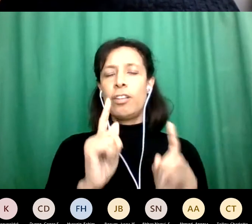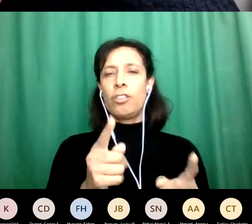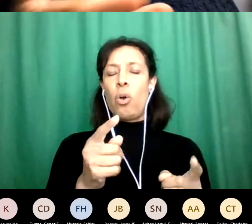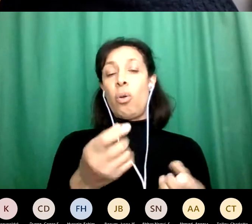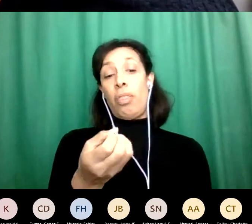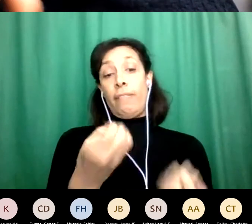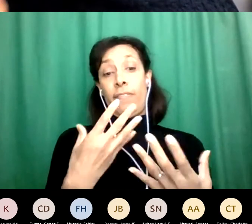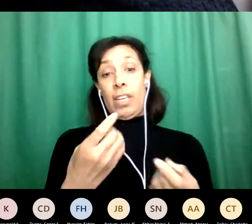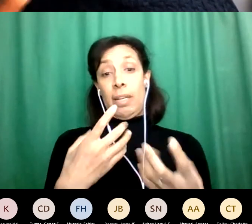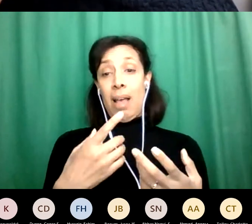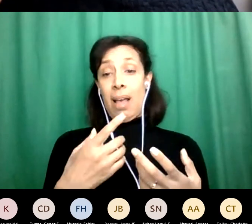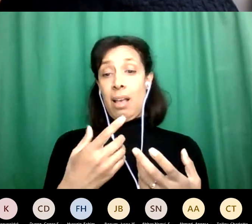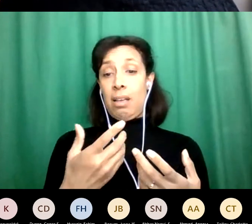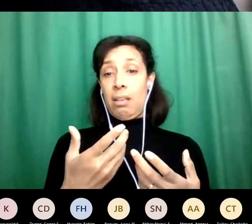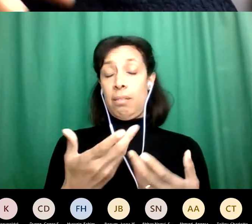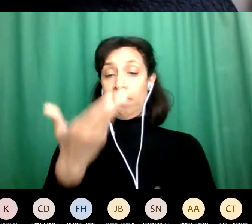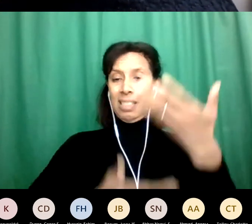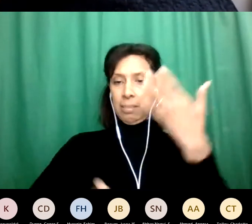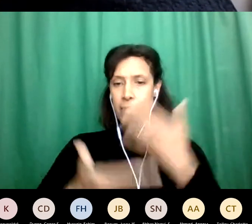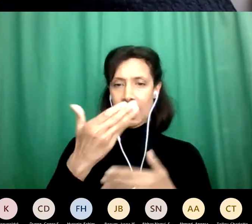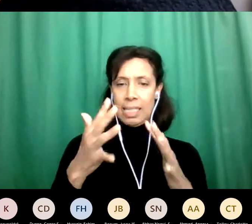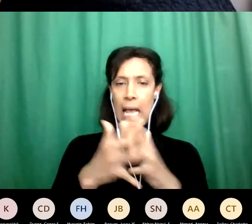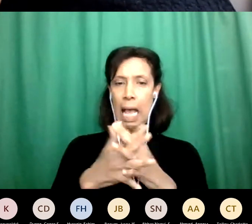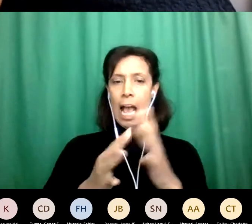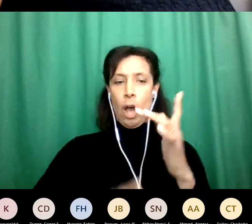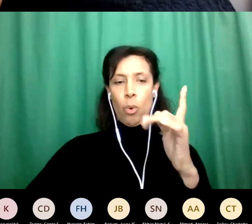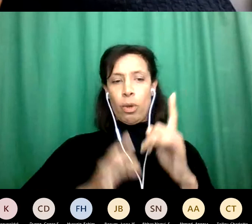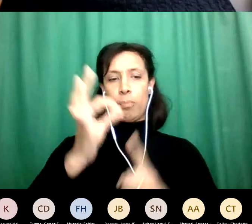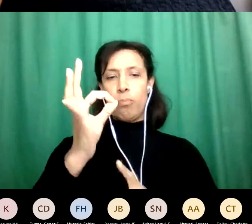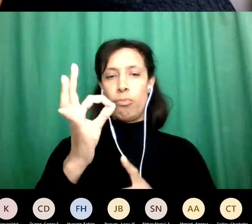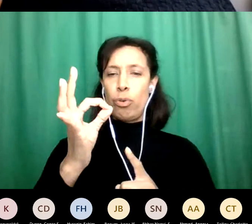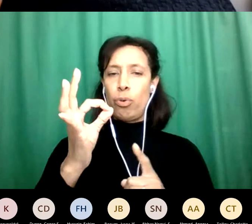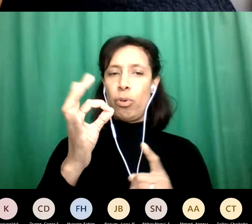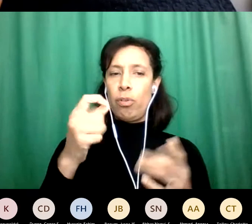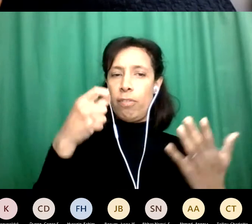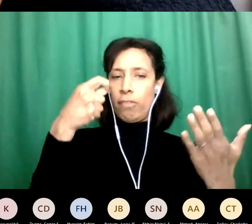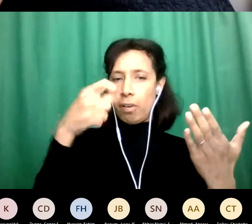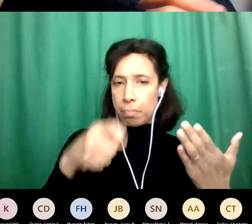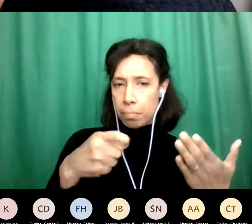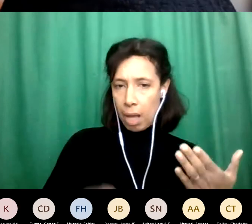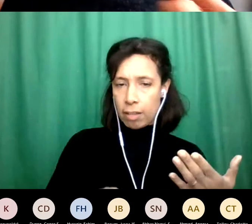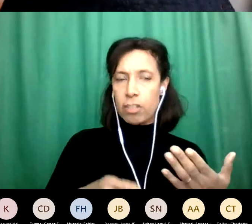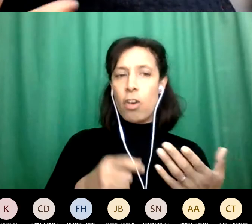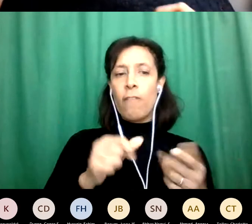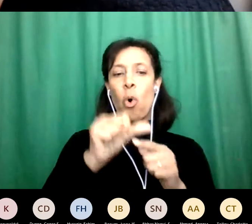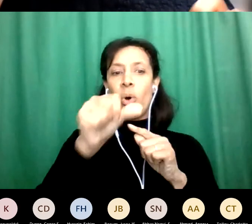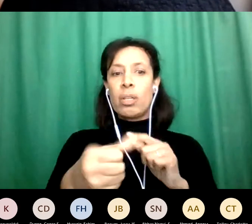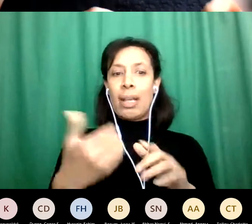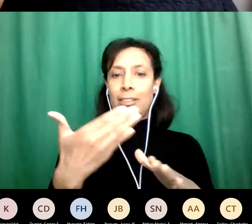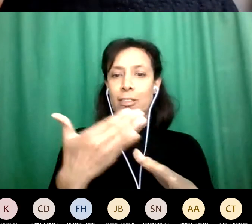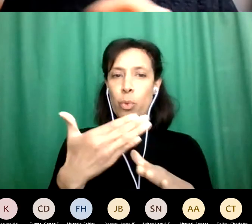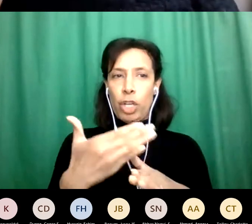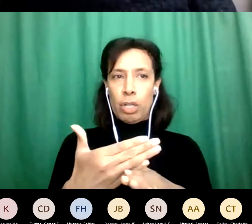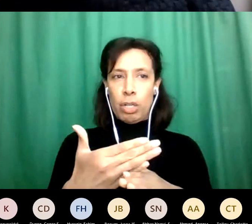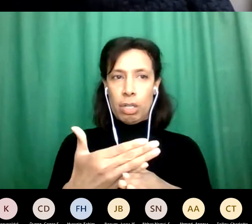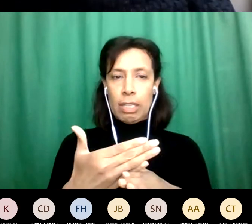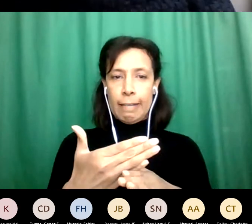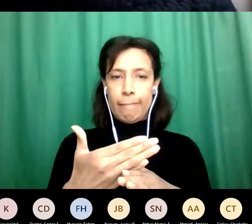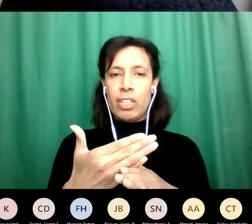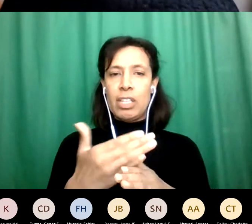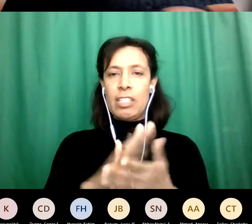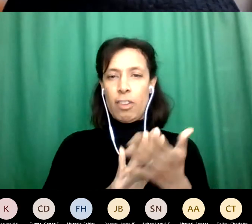might do to improve your mark for subsequent pieces of work. So what you've got to work on to do better